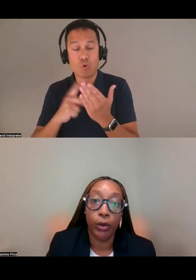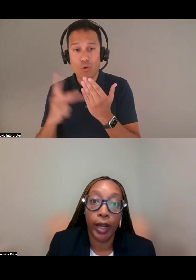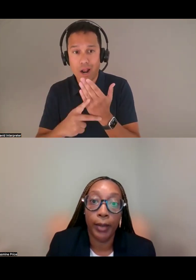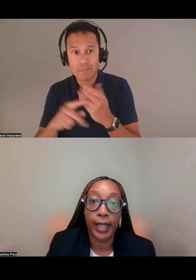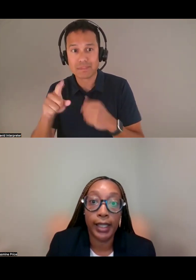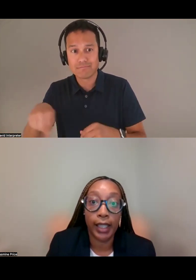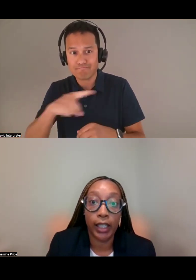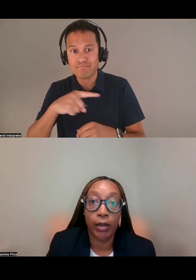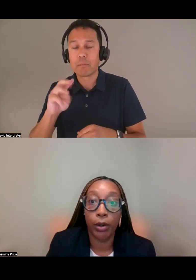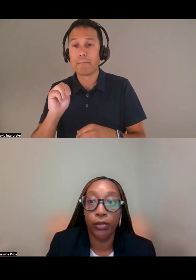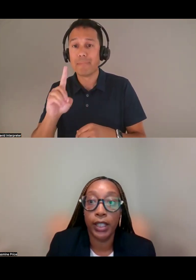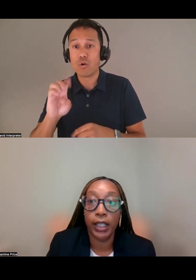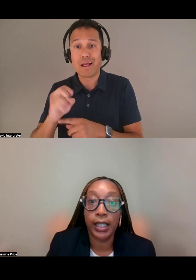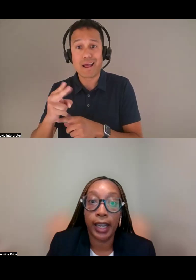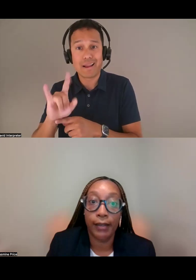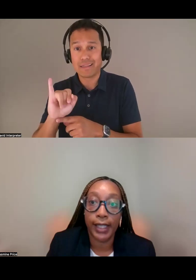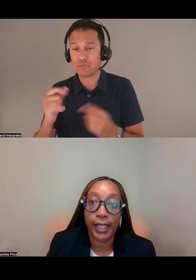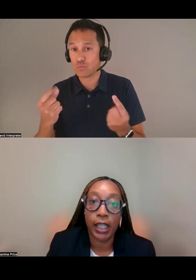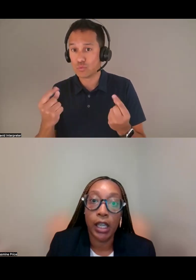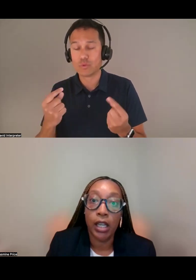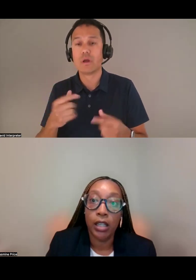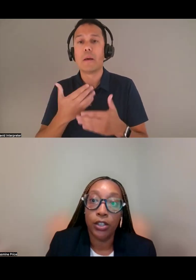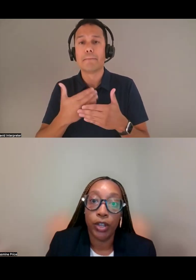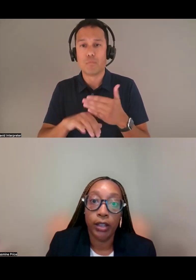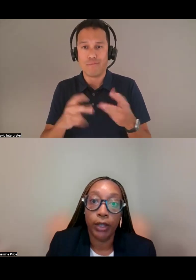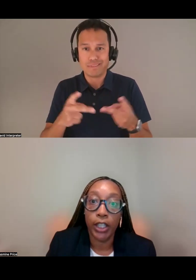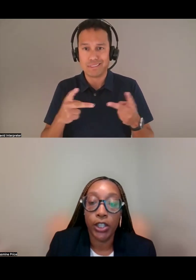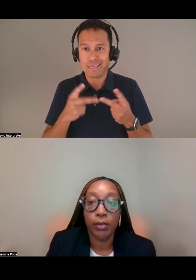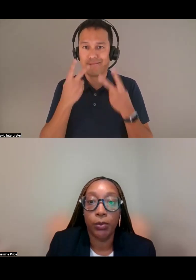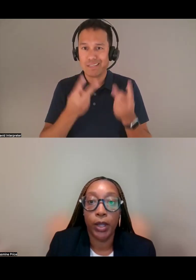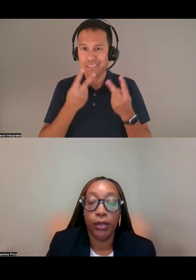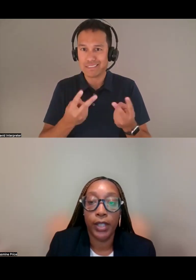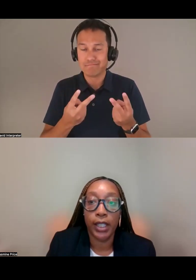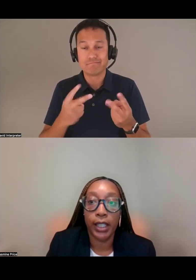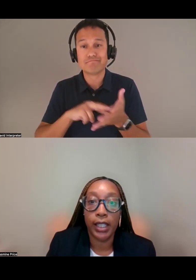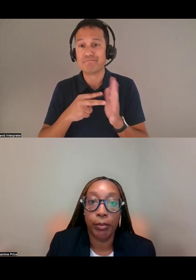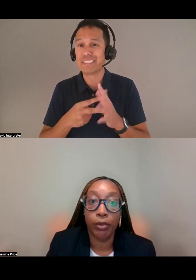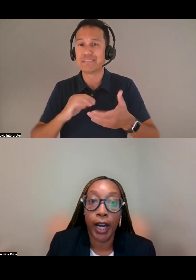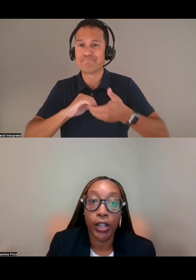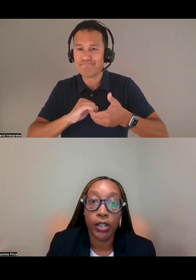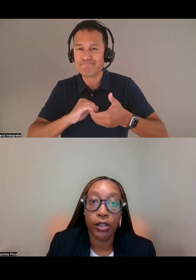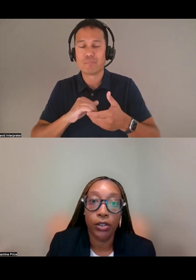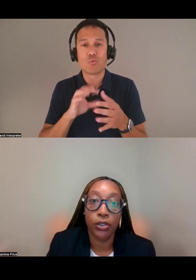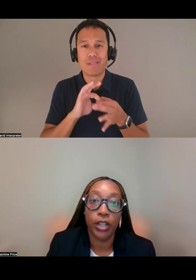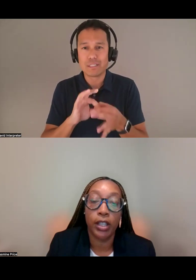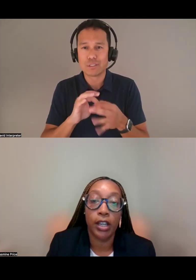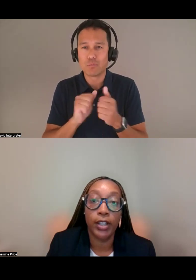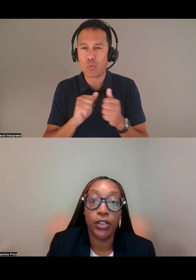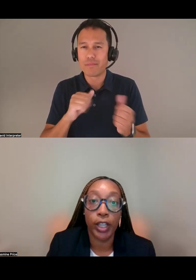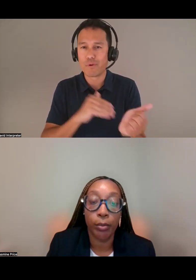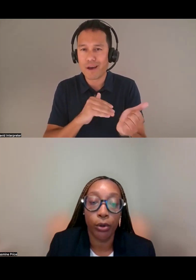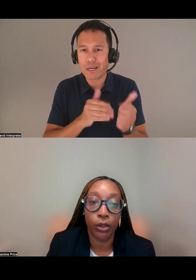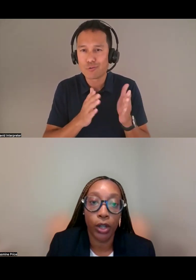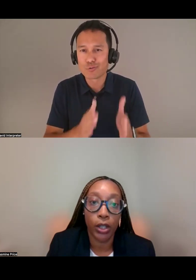EHDI program is conducting birth facility site visits to strengthen relationships with facilities and providers, to strengthen